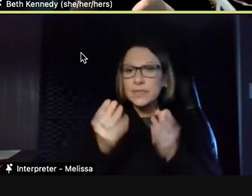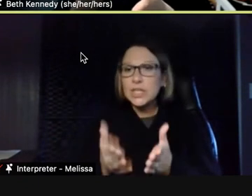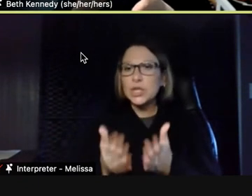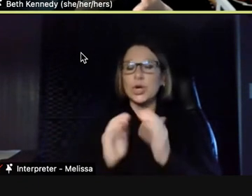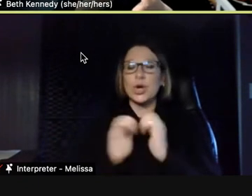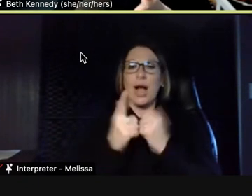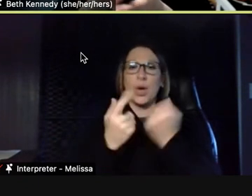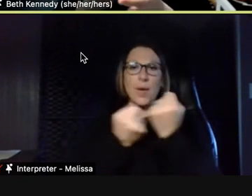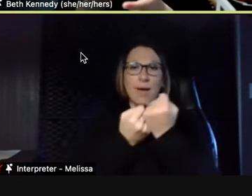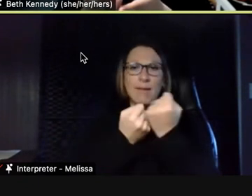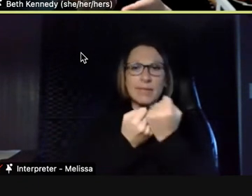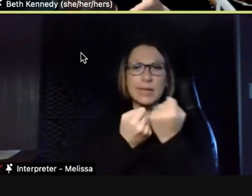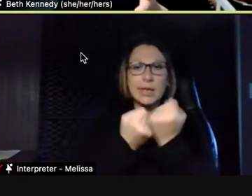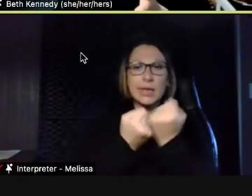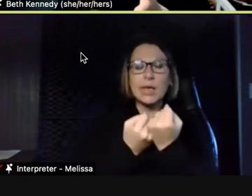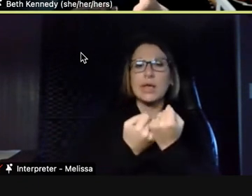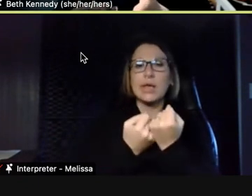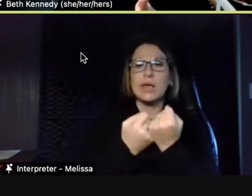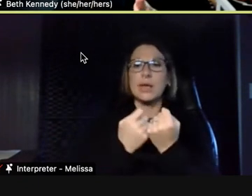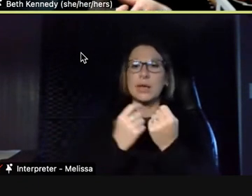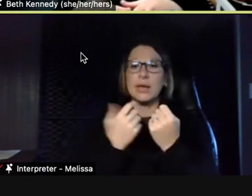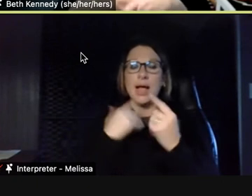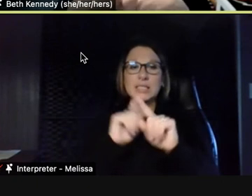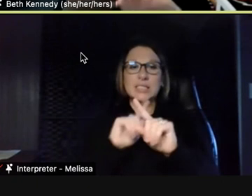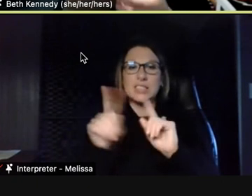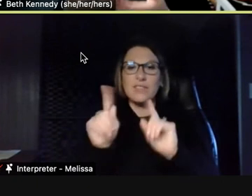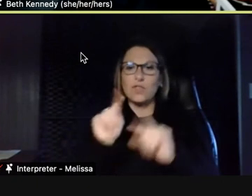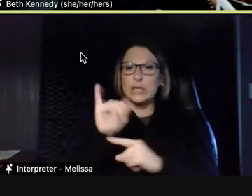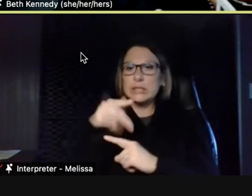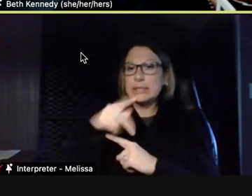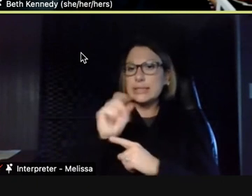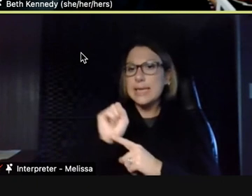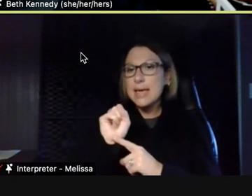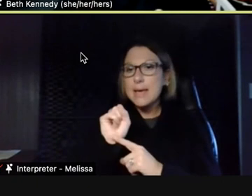an intervener. It's got all kinds of pointers for parents who want